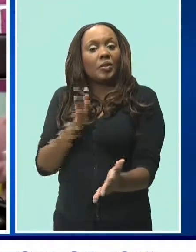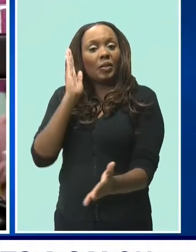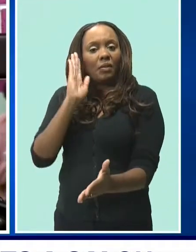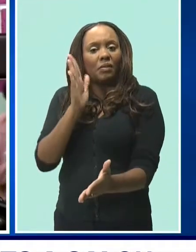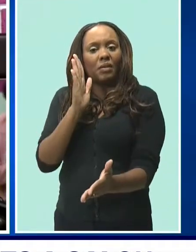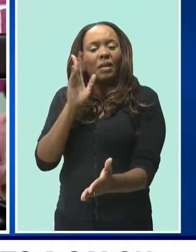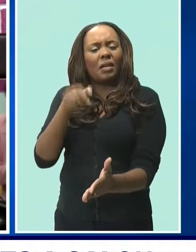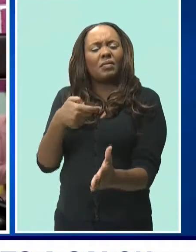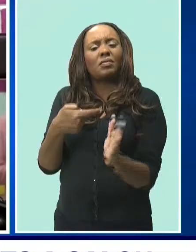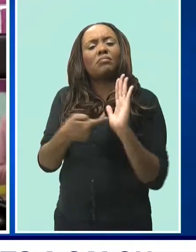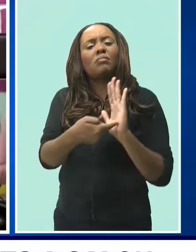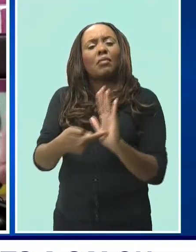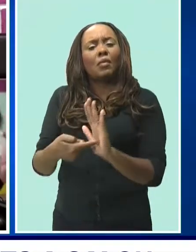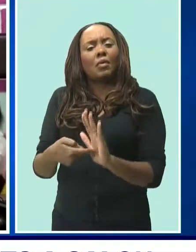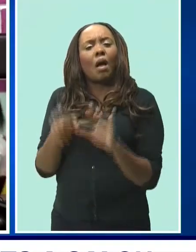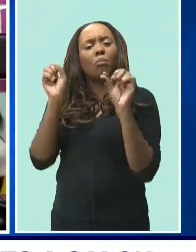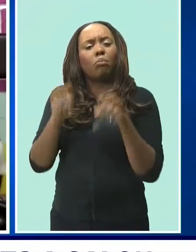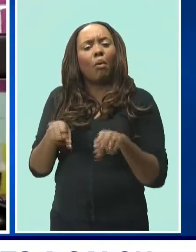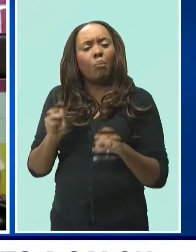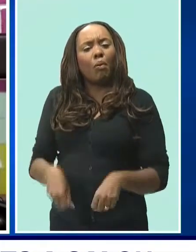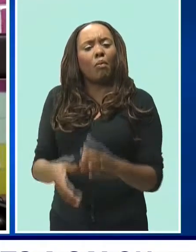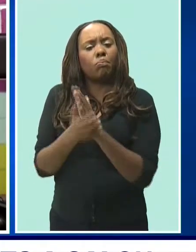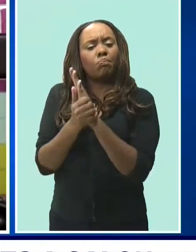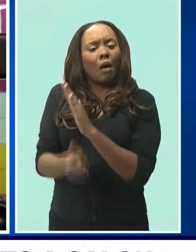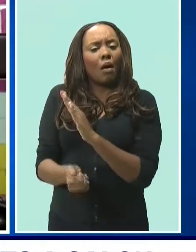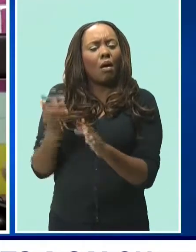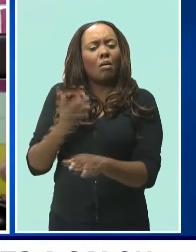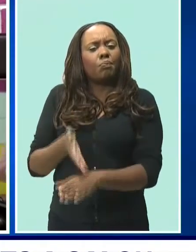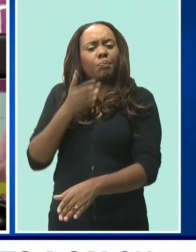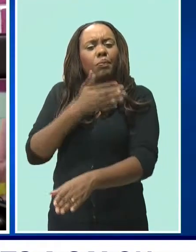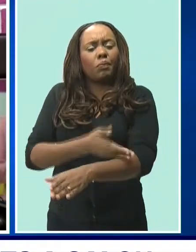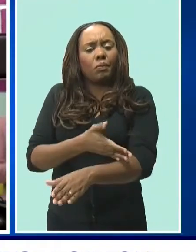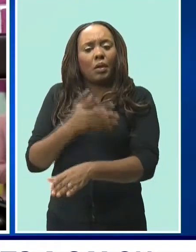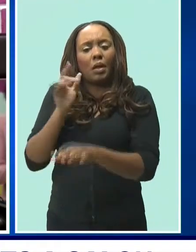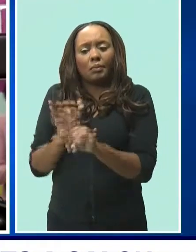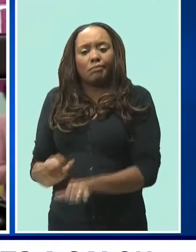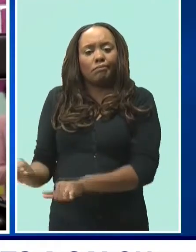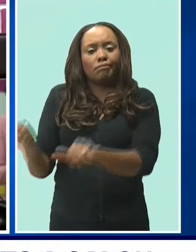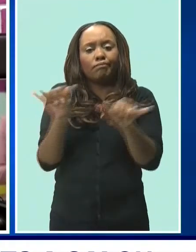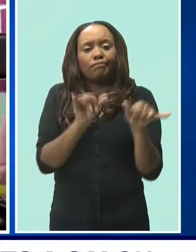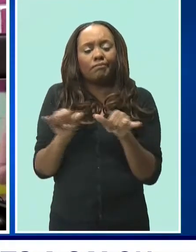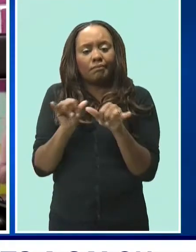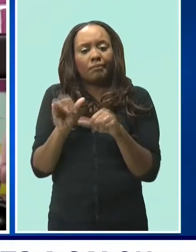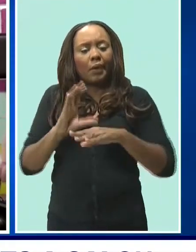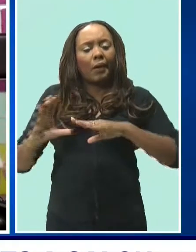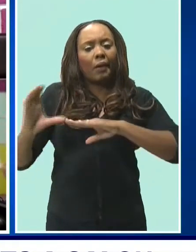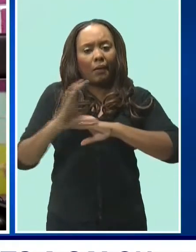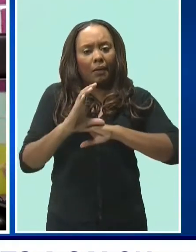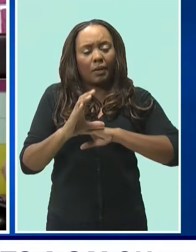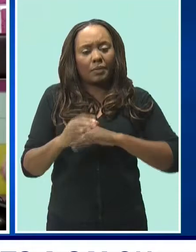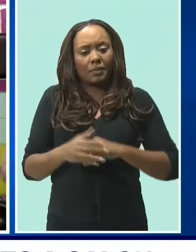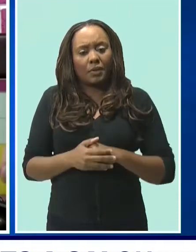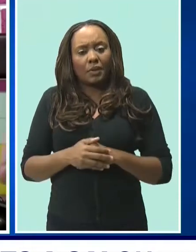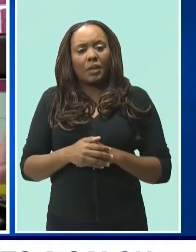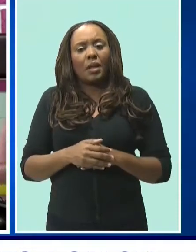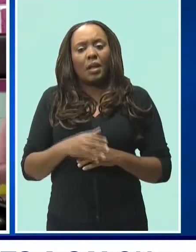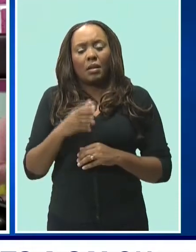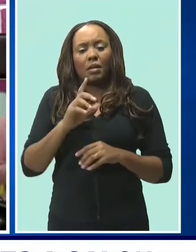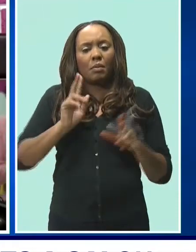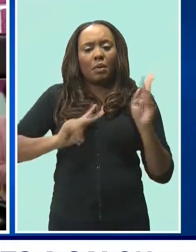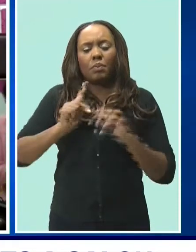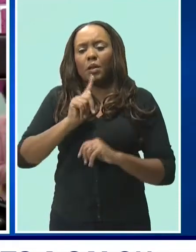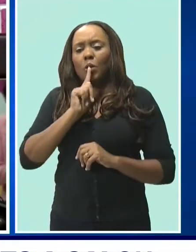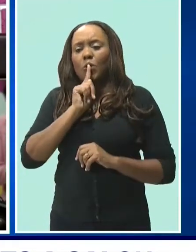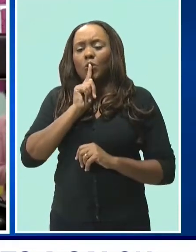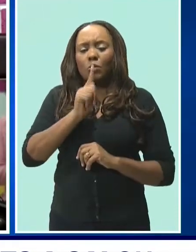demonstrate competence in the field which aligns to regional standards developed by practitioners, industry experts,